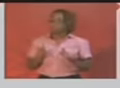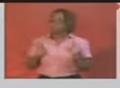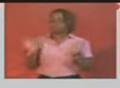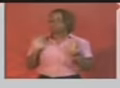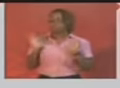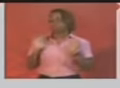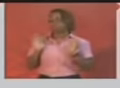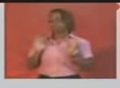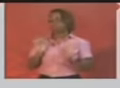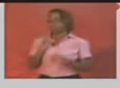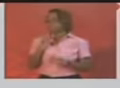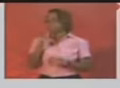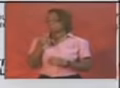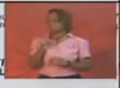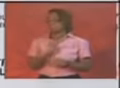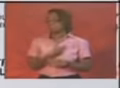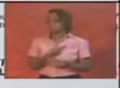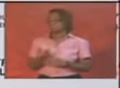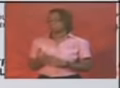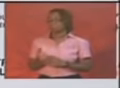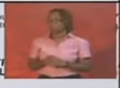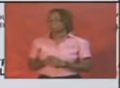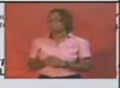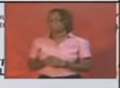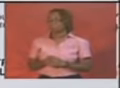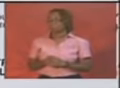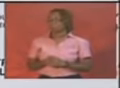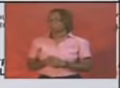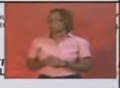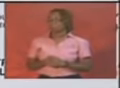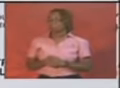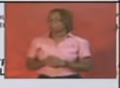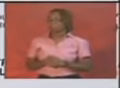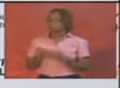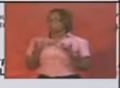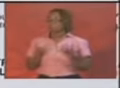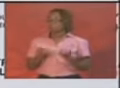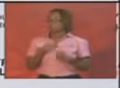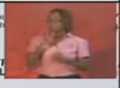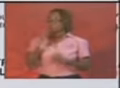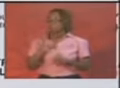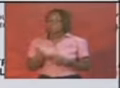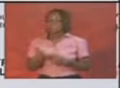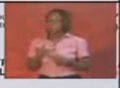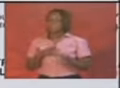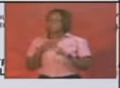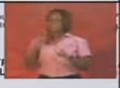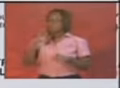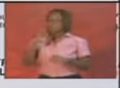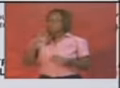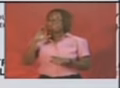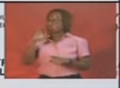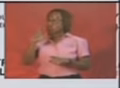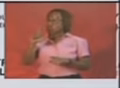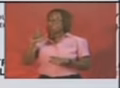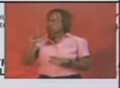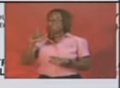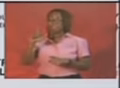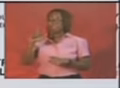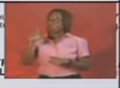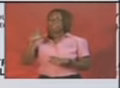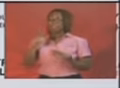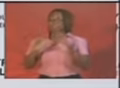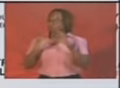remit. Thank you. And now I think we have questions from CL Communication, please.